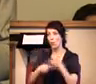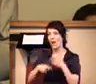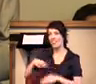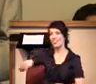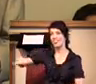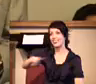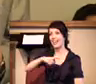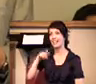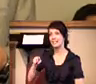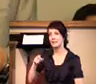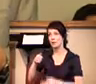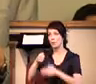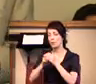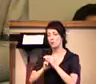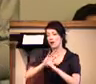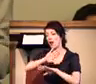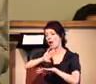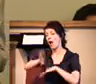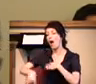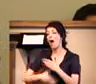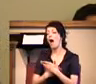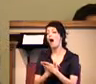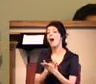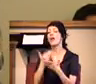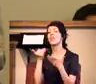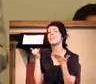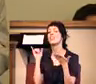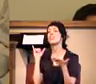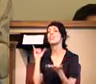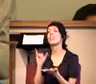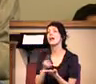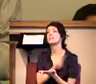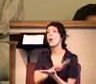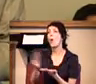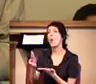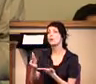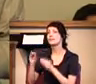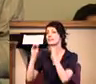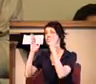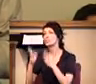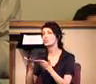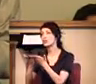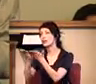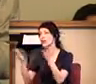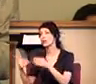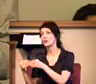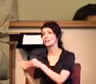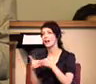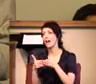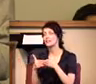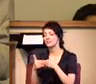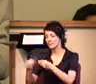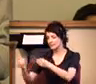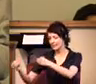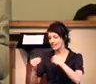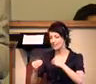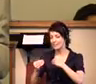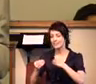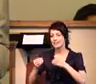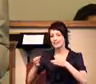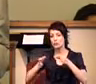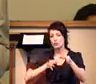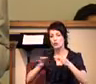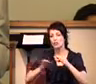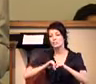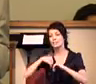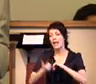pray this in the name of all that is holy, the name of our teacher here, the one that guides us, has given us instructions on